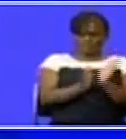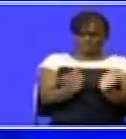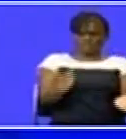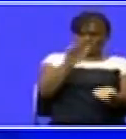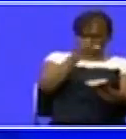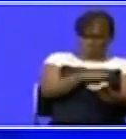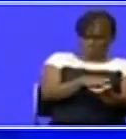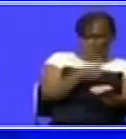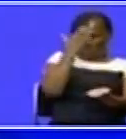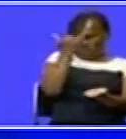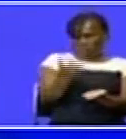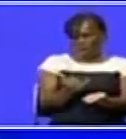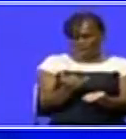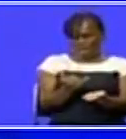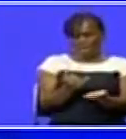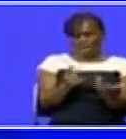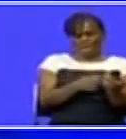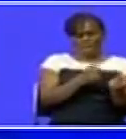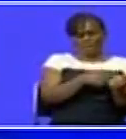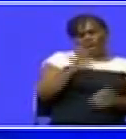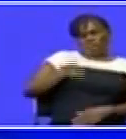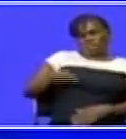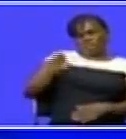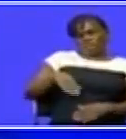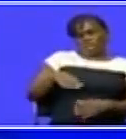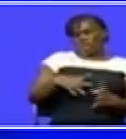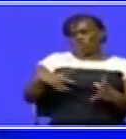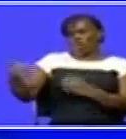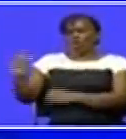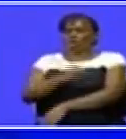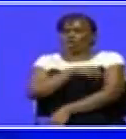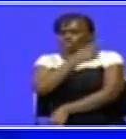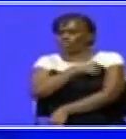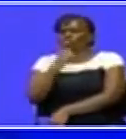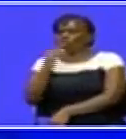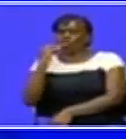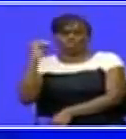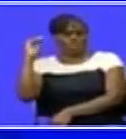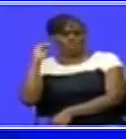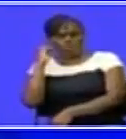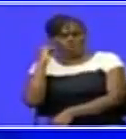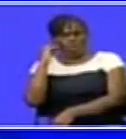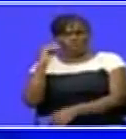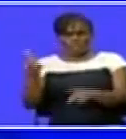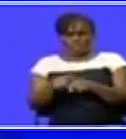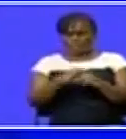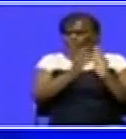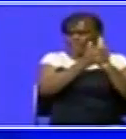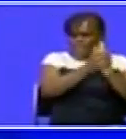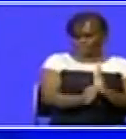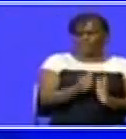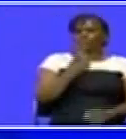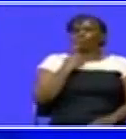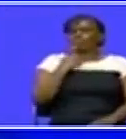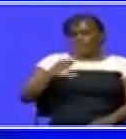Dropped mostly because of the rise in the number of women who choose to deliver in hospitals rather than at home and with no skilled help as well. Turkana